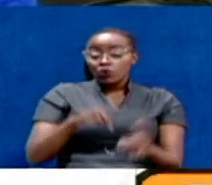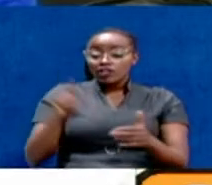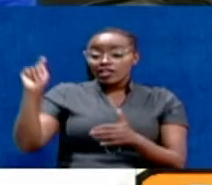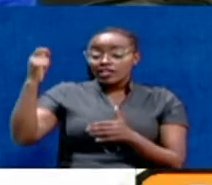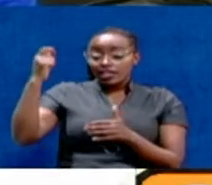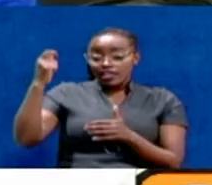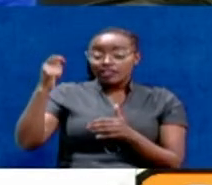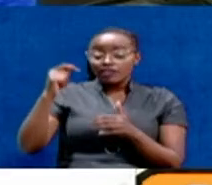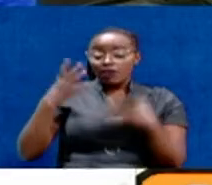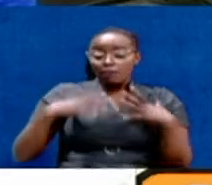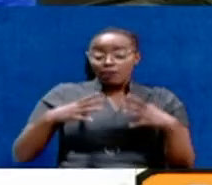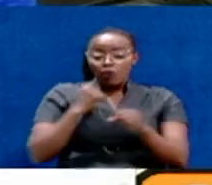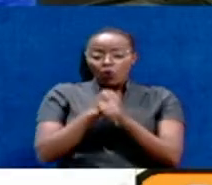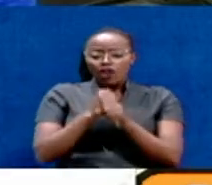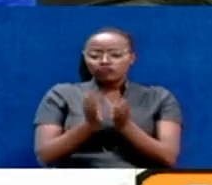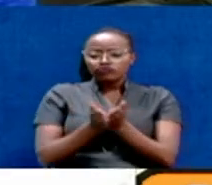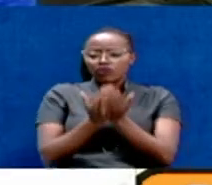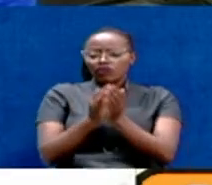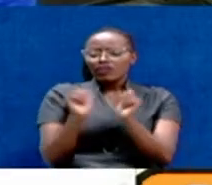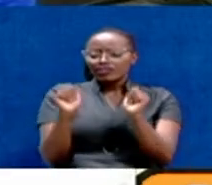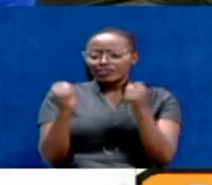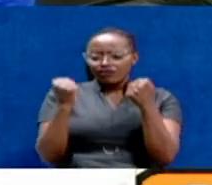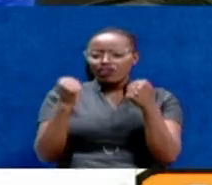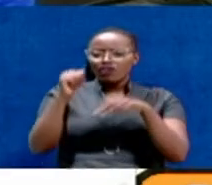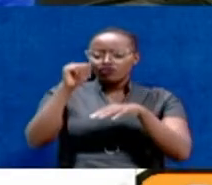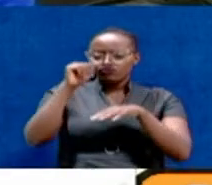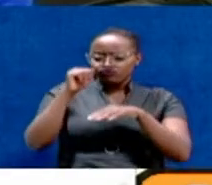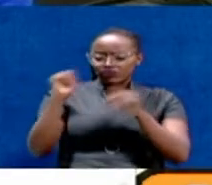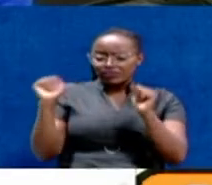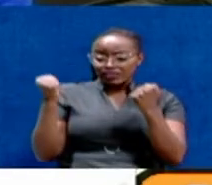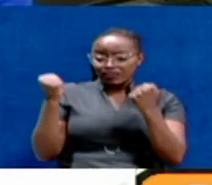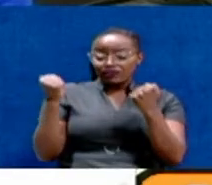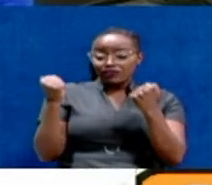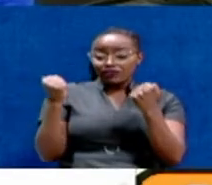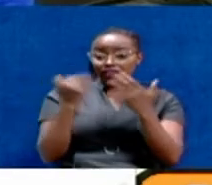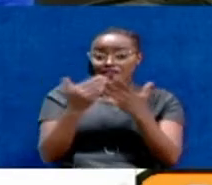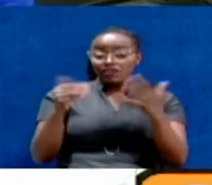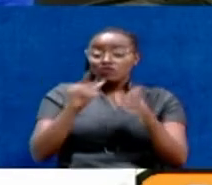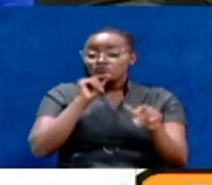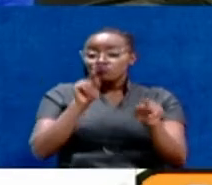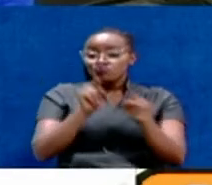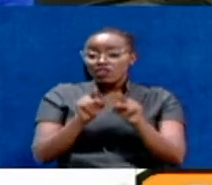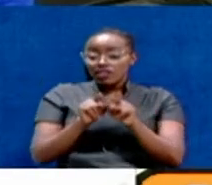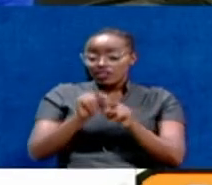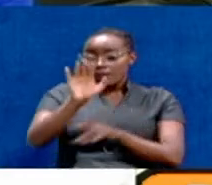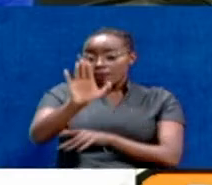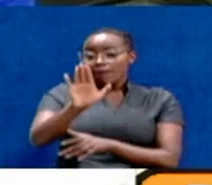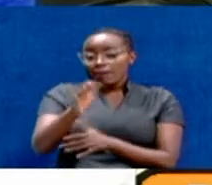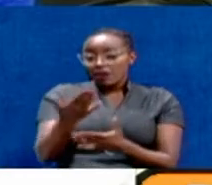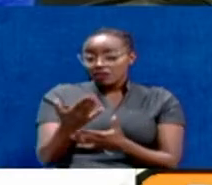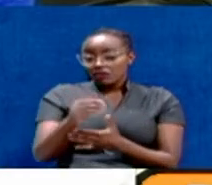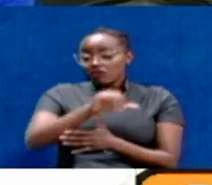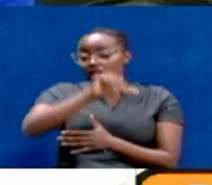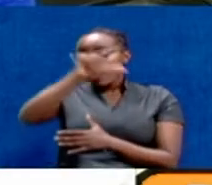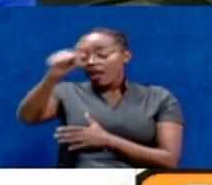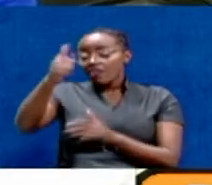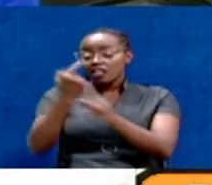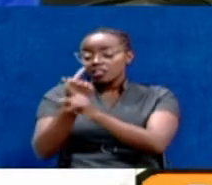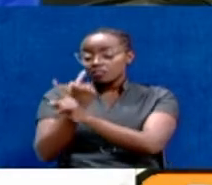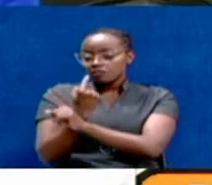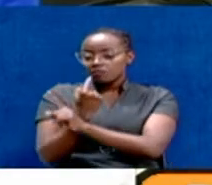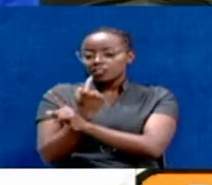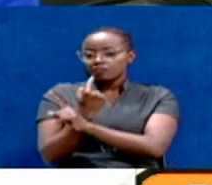Kenyan seafarer is enjoying the same facilities as his brothers and her brothers in the, you know, from the other